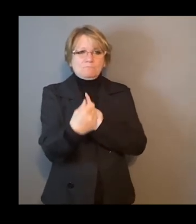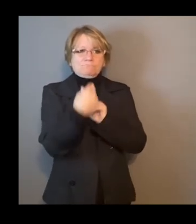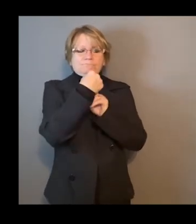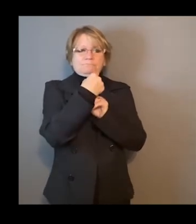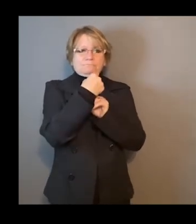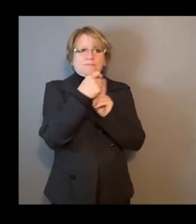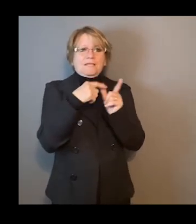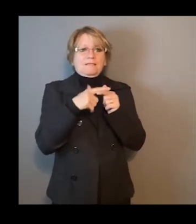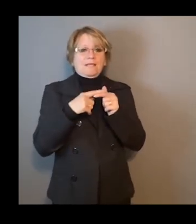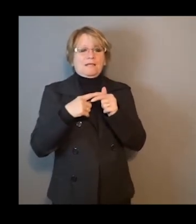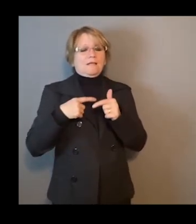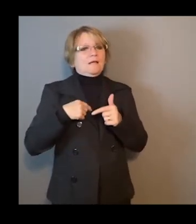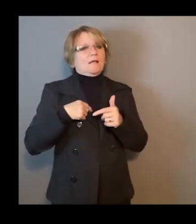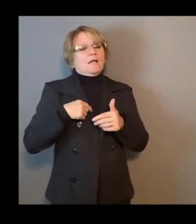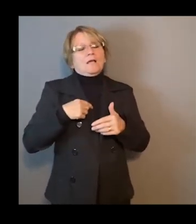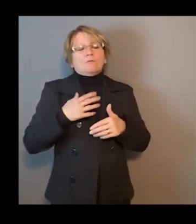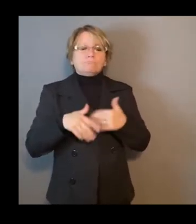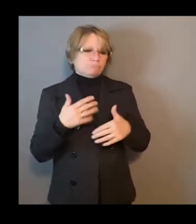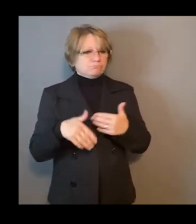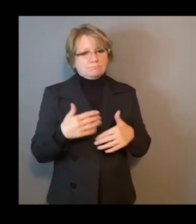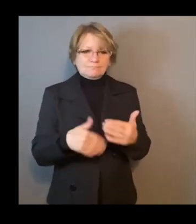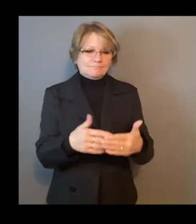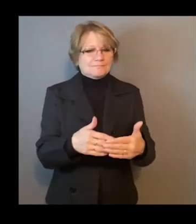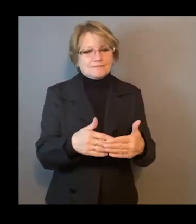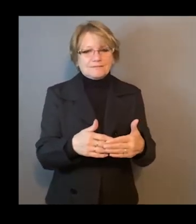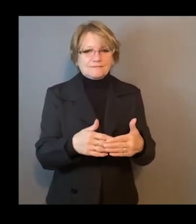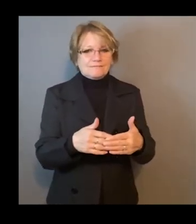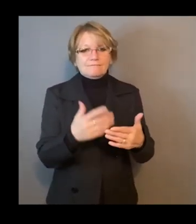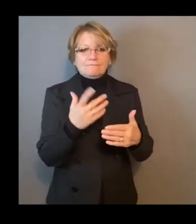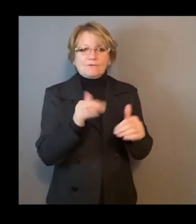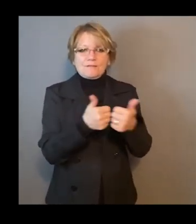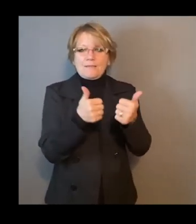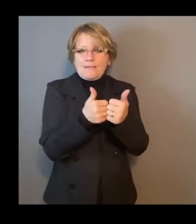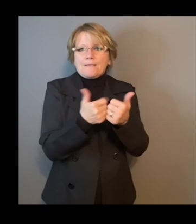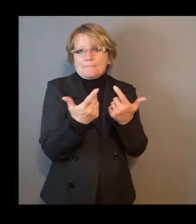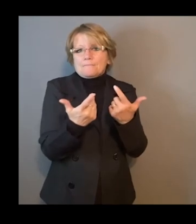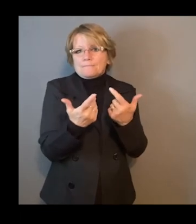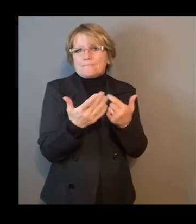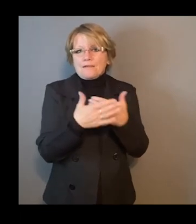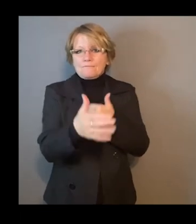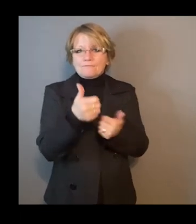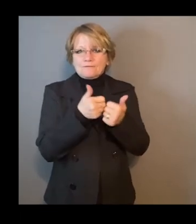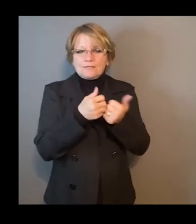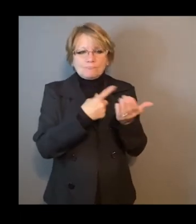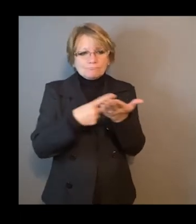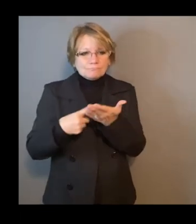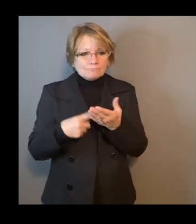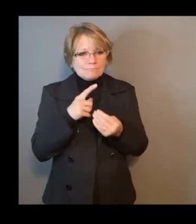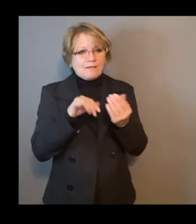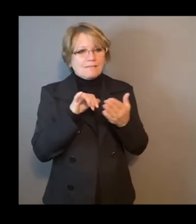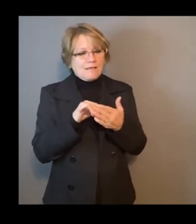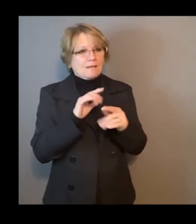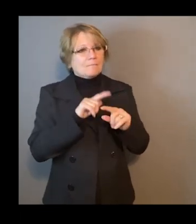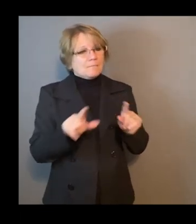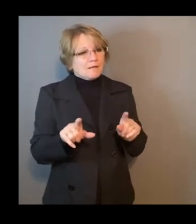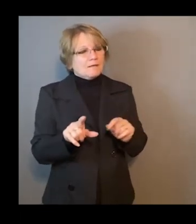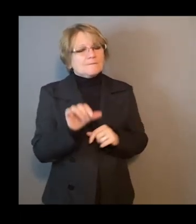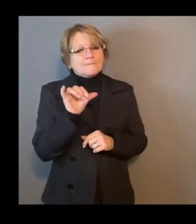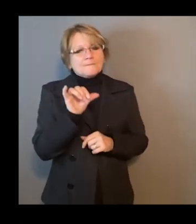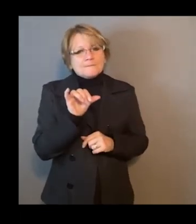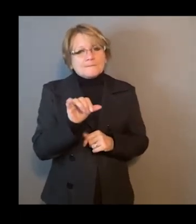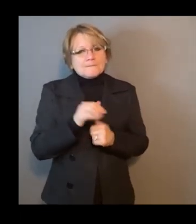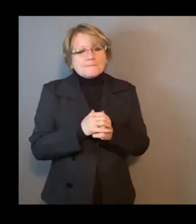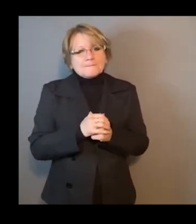that. Because I ended up going in and I forgot about it within like the second half, but like obviously after the game, we talked about it and the whole rest of the season.